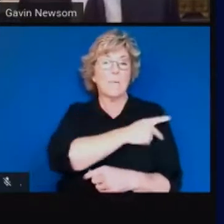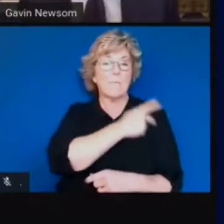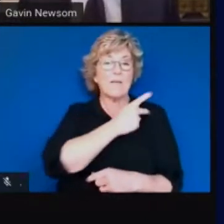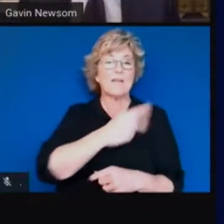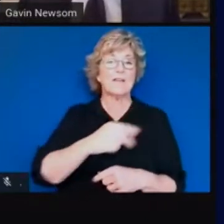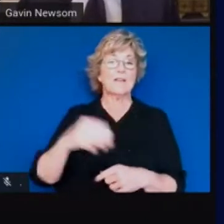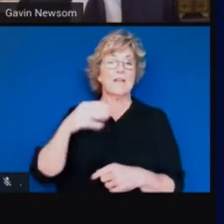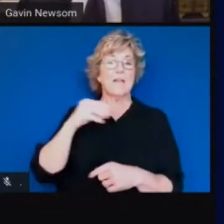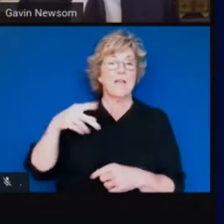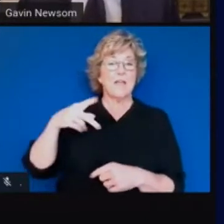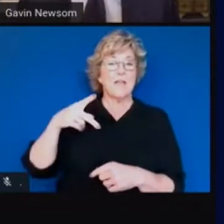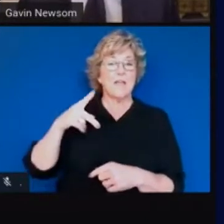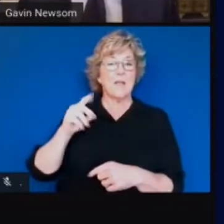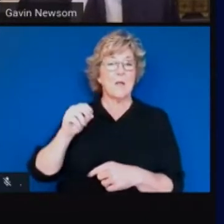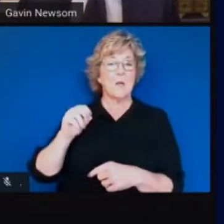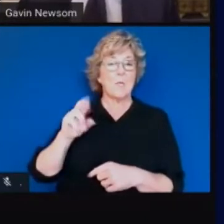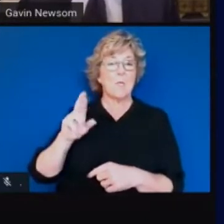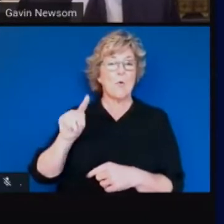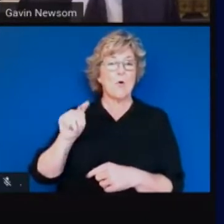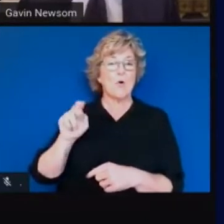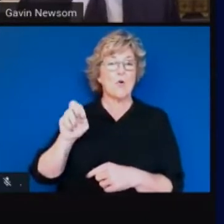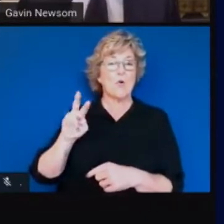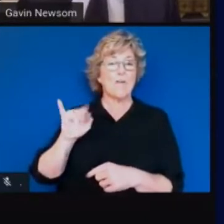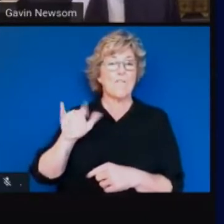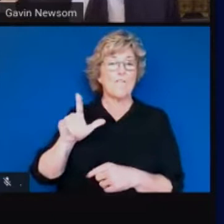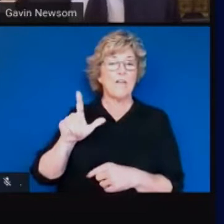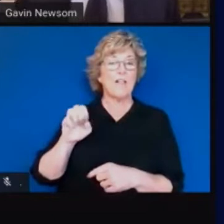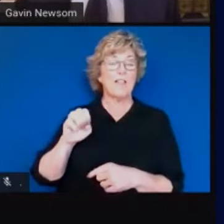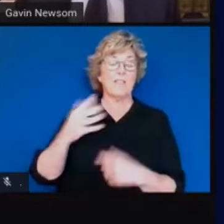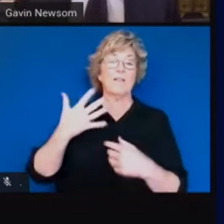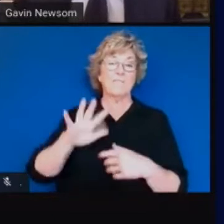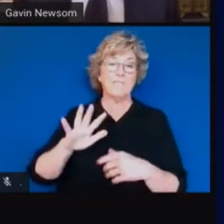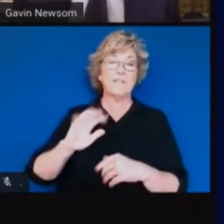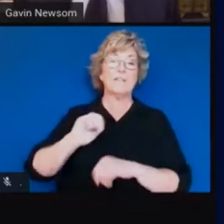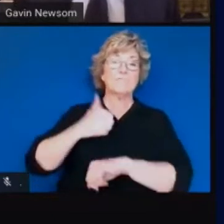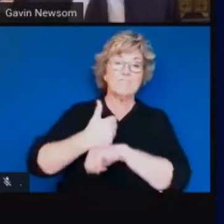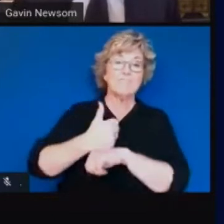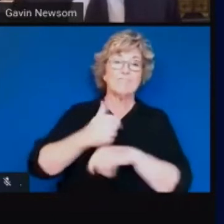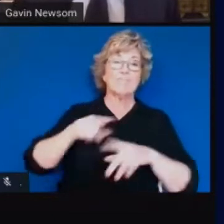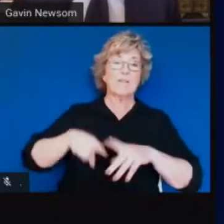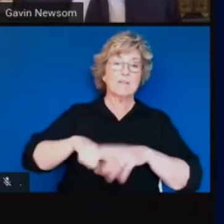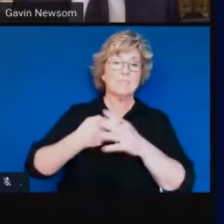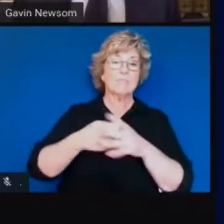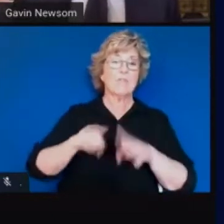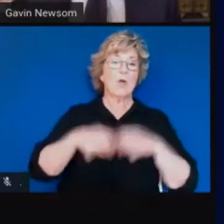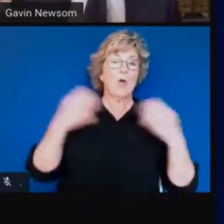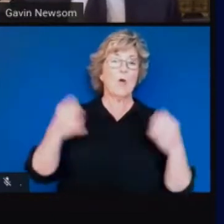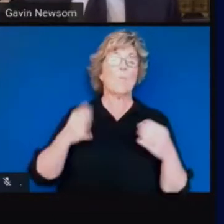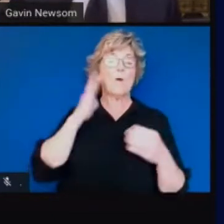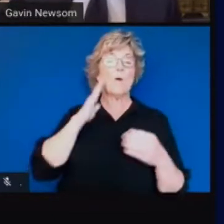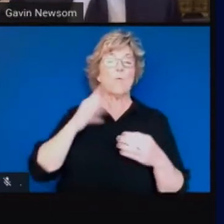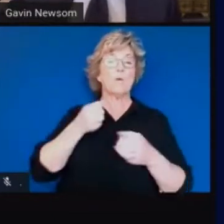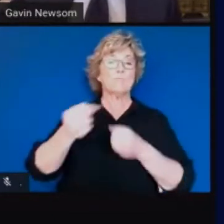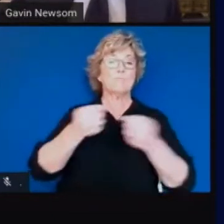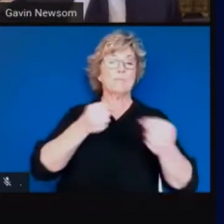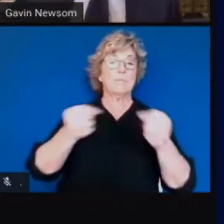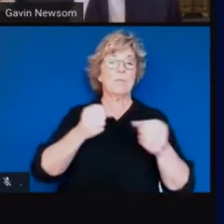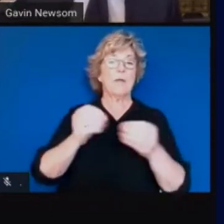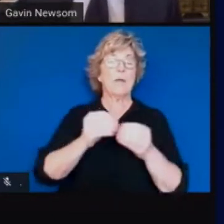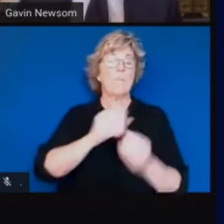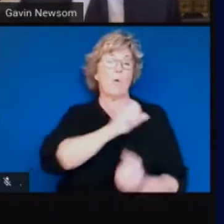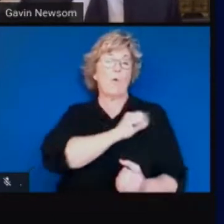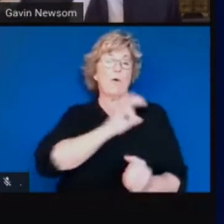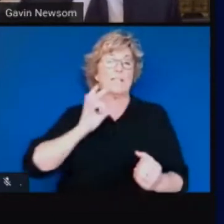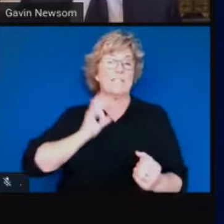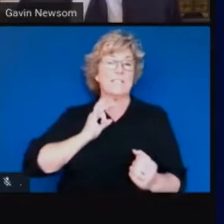sites that are currently have been activated, and we will provide more staffing. As we provide more staffing, we'll allow